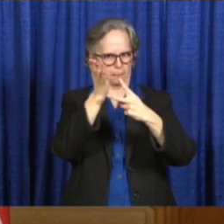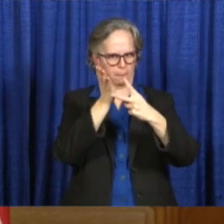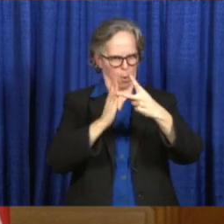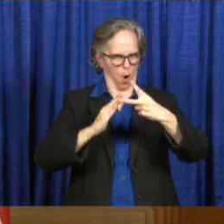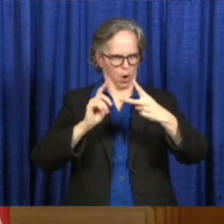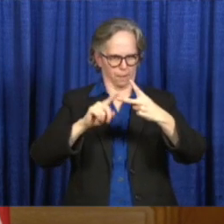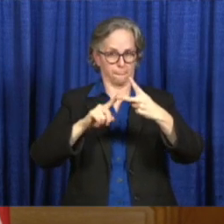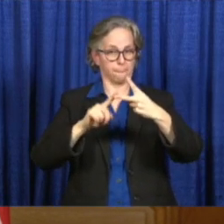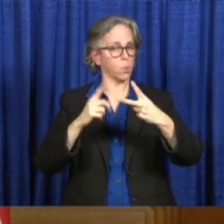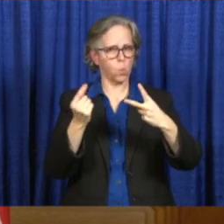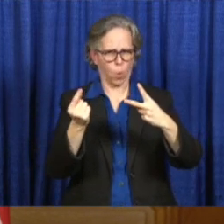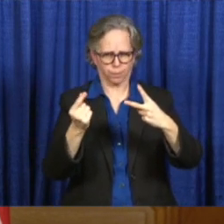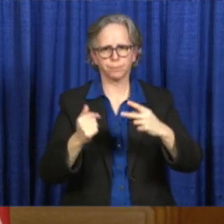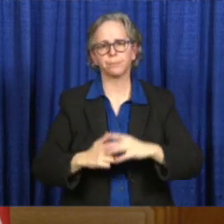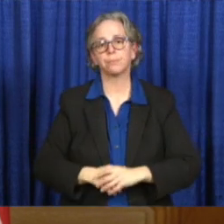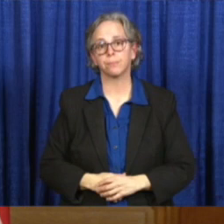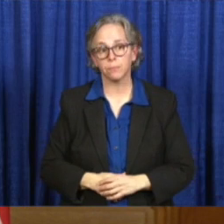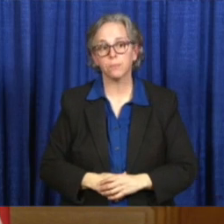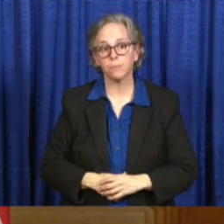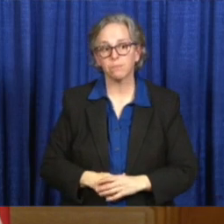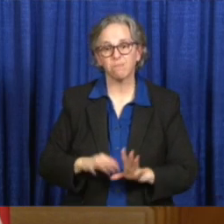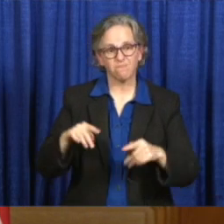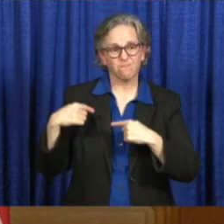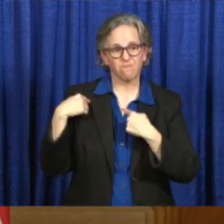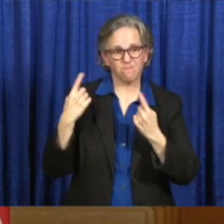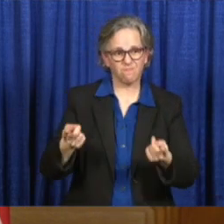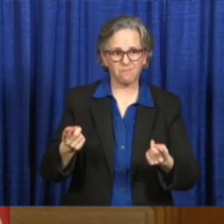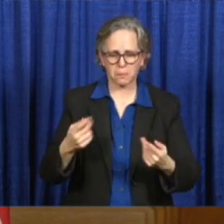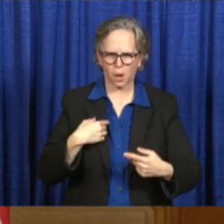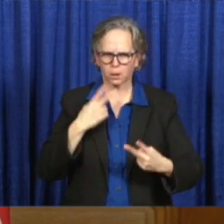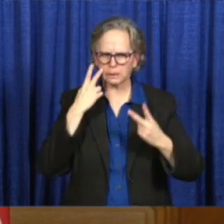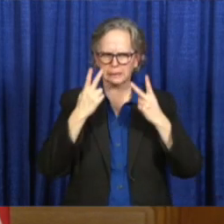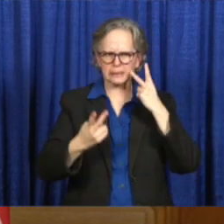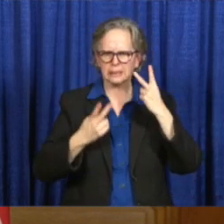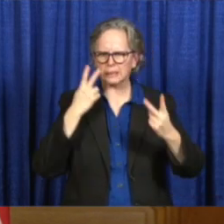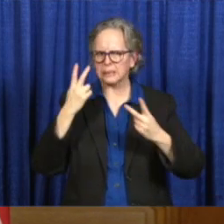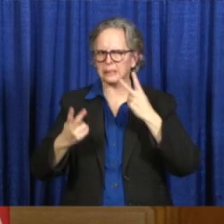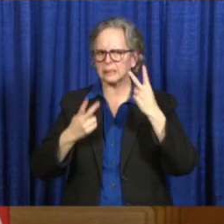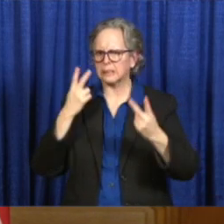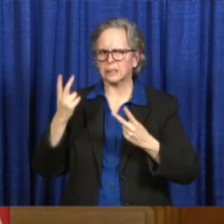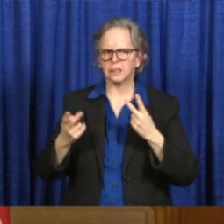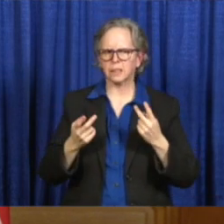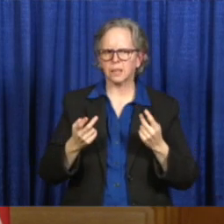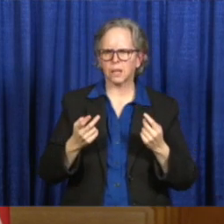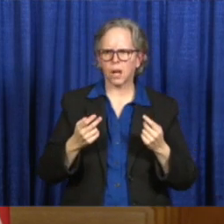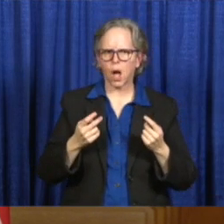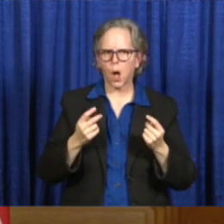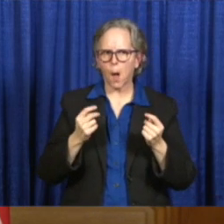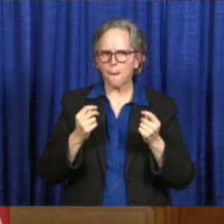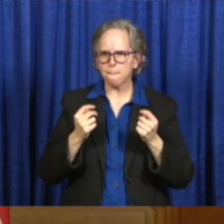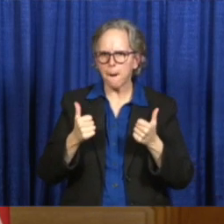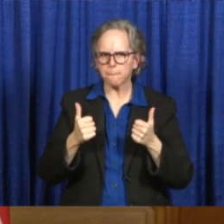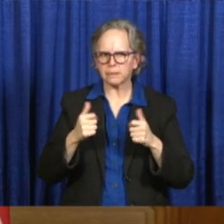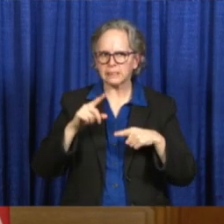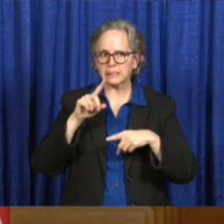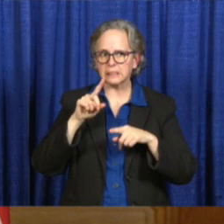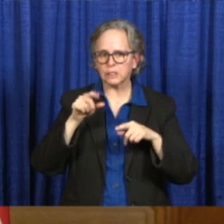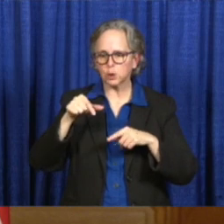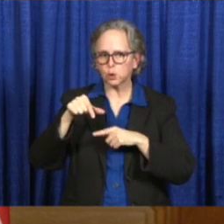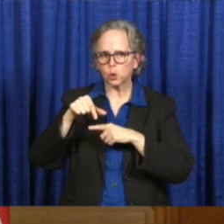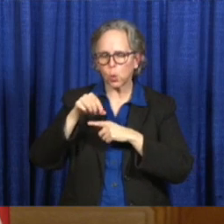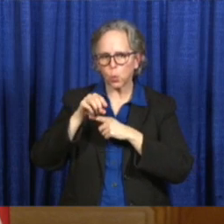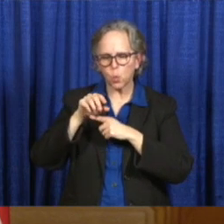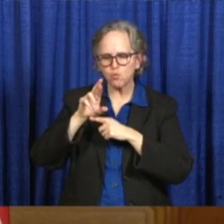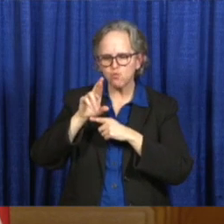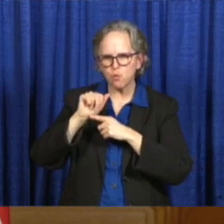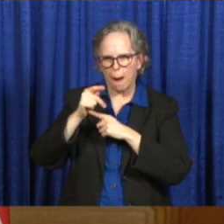You have read and heard about the rapid tests that are coming on the market. We've been in contact with some of the companies that